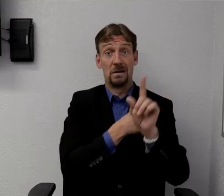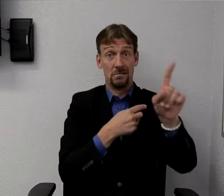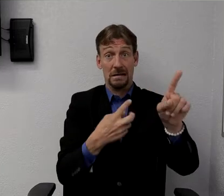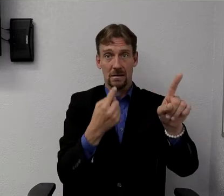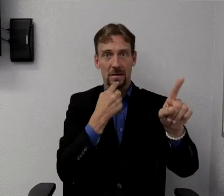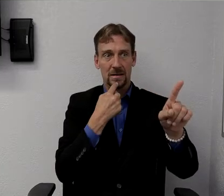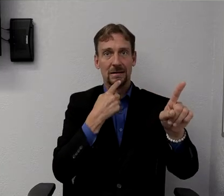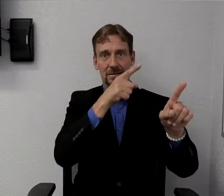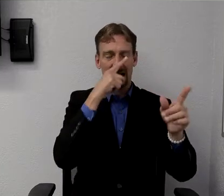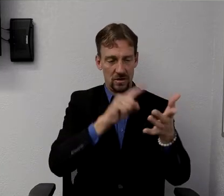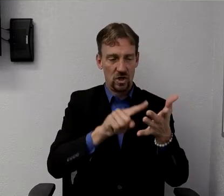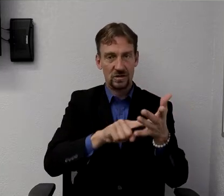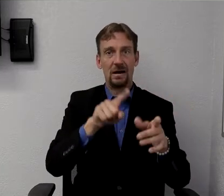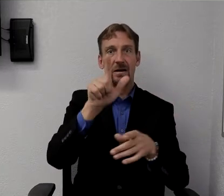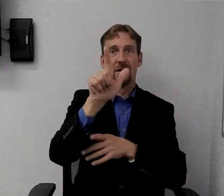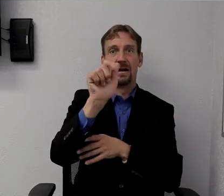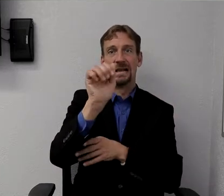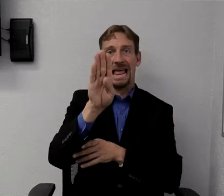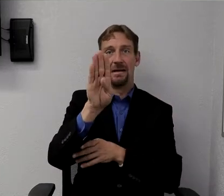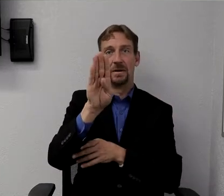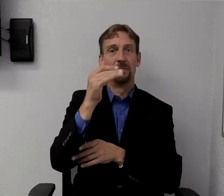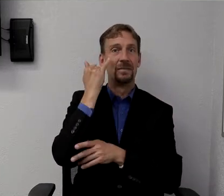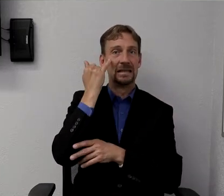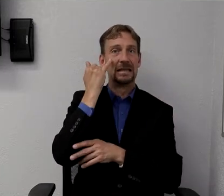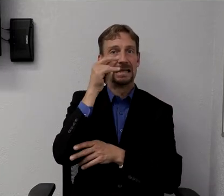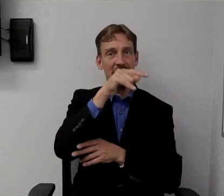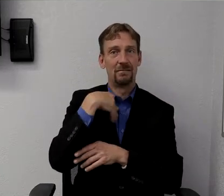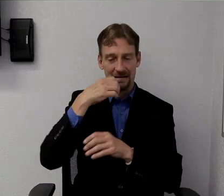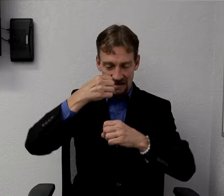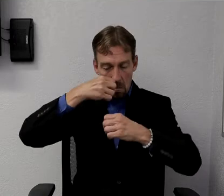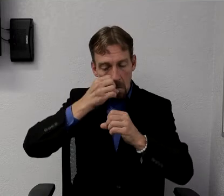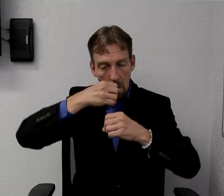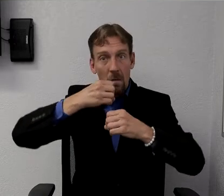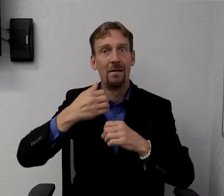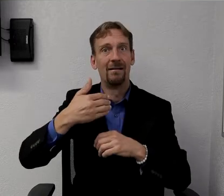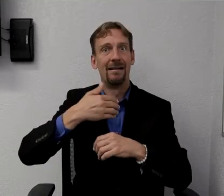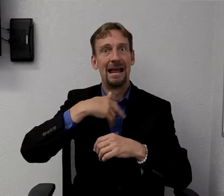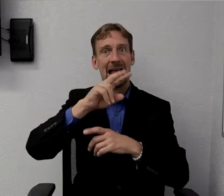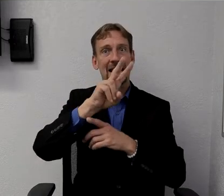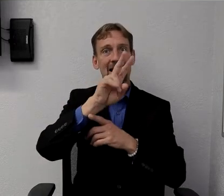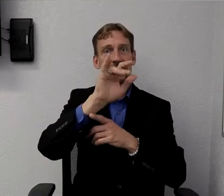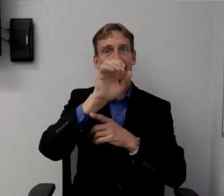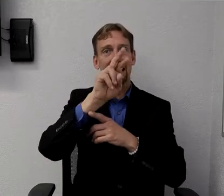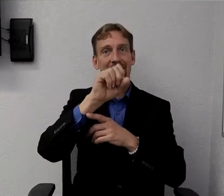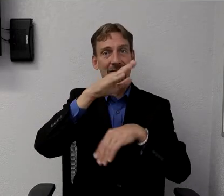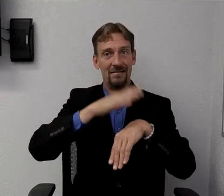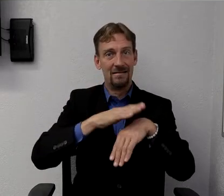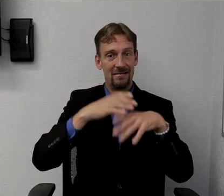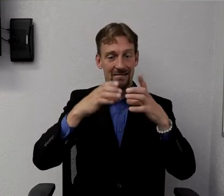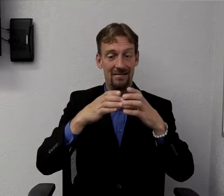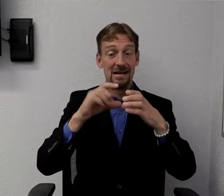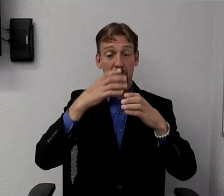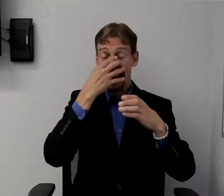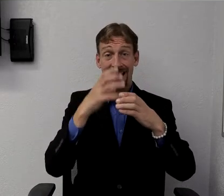that under a microscope, they had the COVID virus on them. They put them in the oven, did the 30 minutes at 170, took